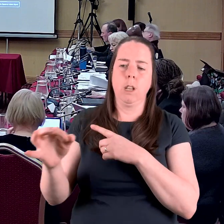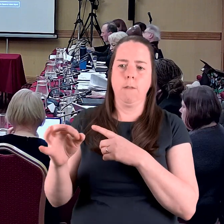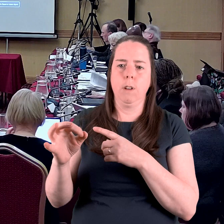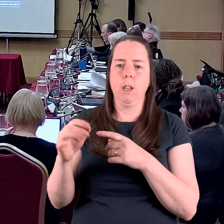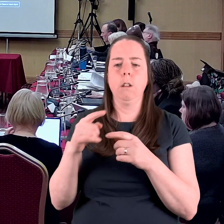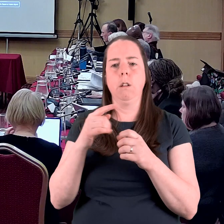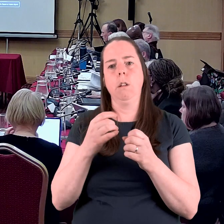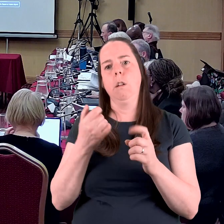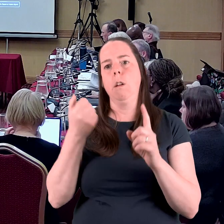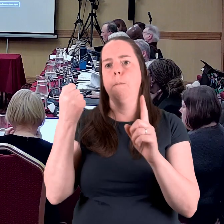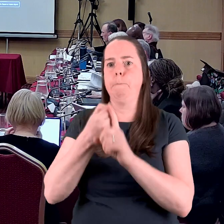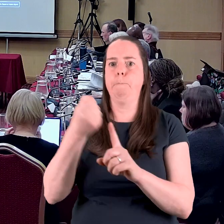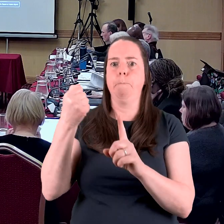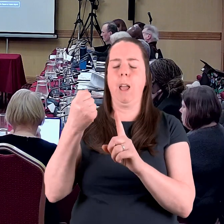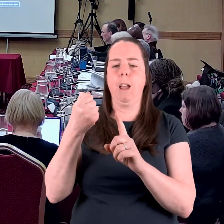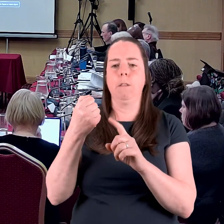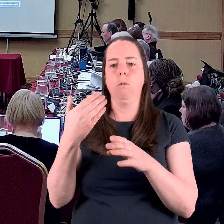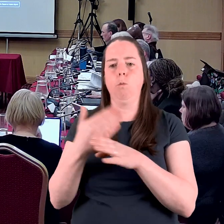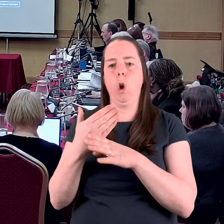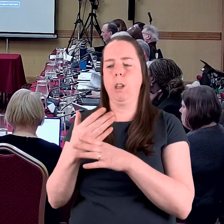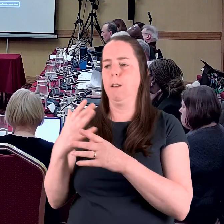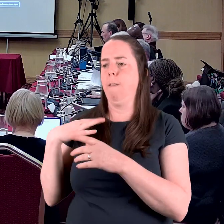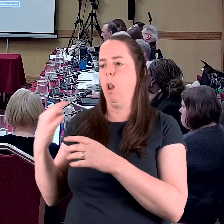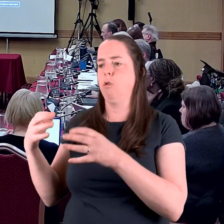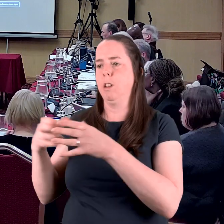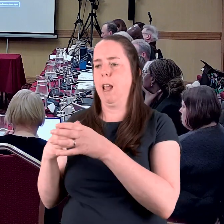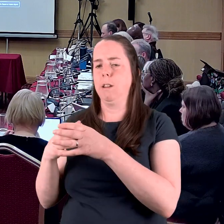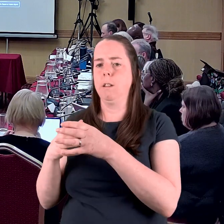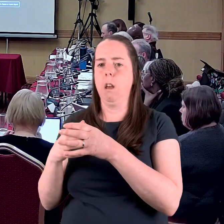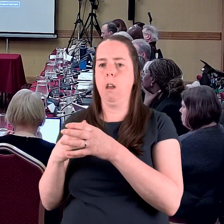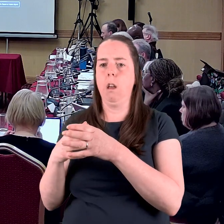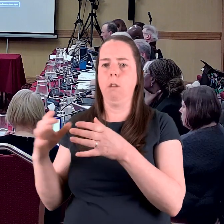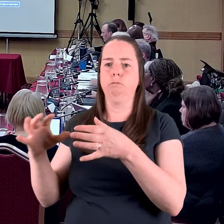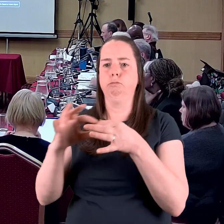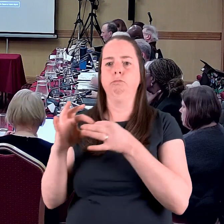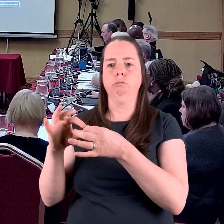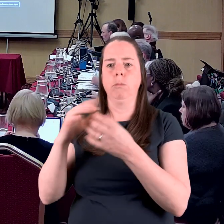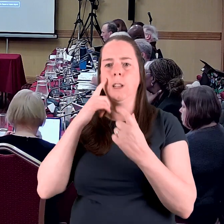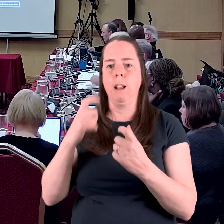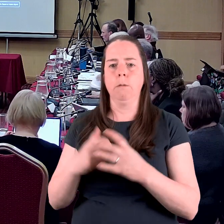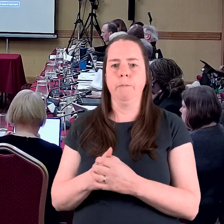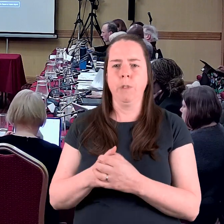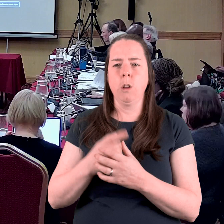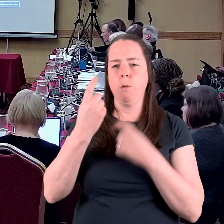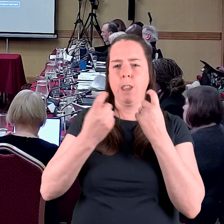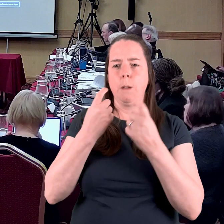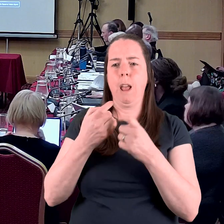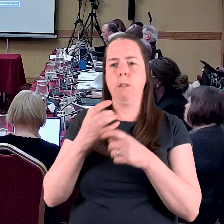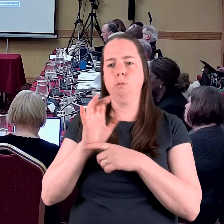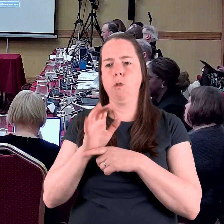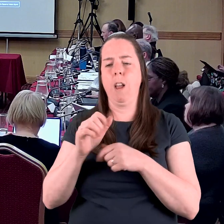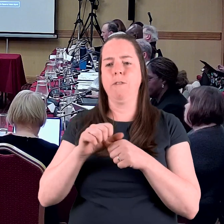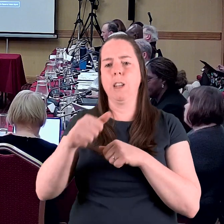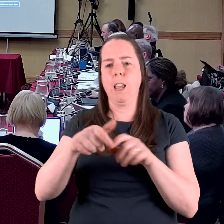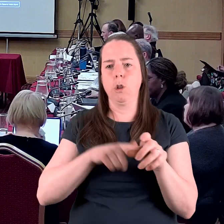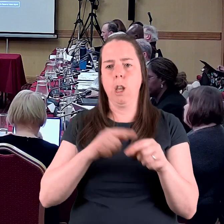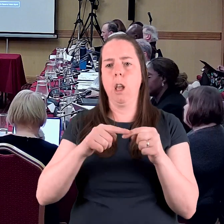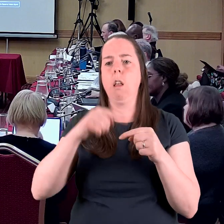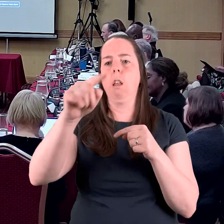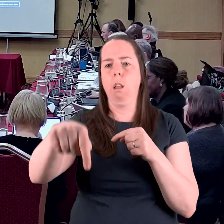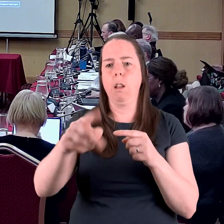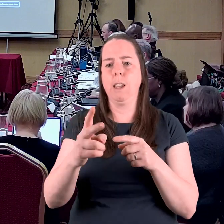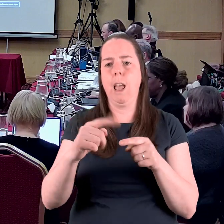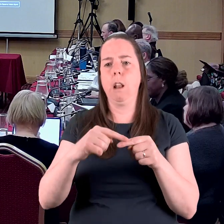NHS particularly, I think, about the real impact that working with the voluntary sector can make. So I think that should be part of us talking about these programmes